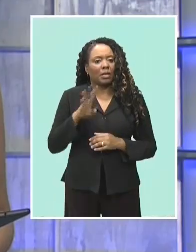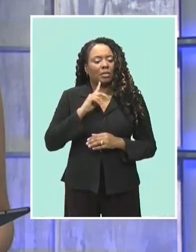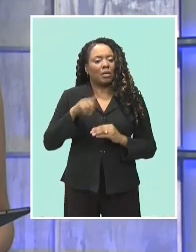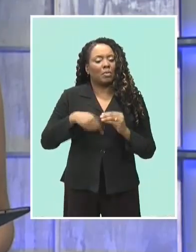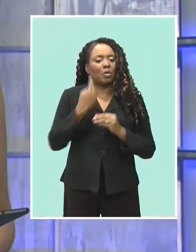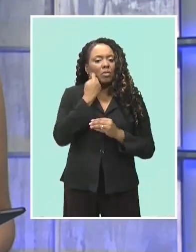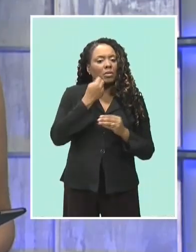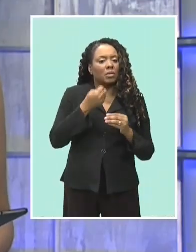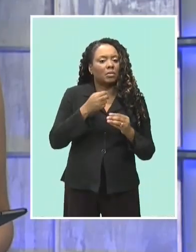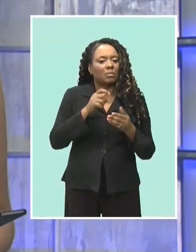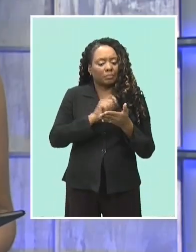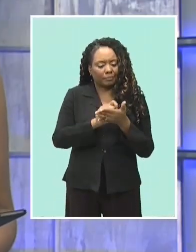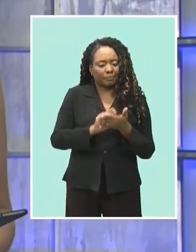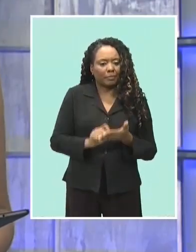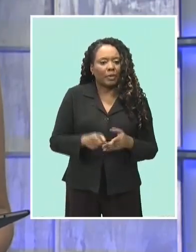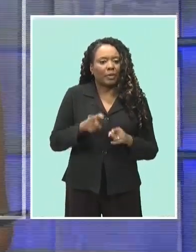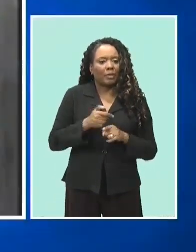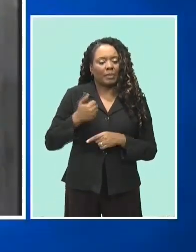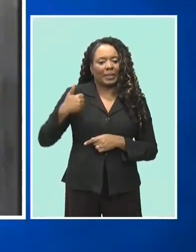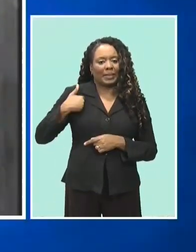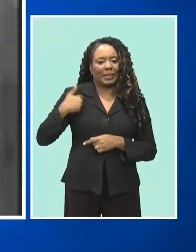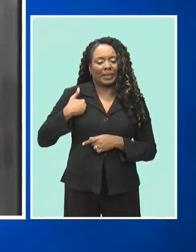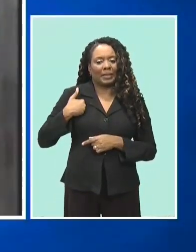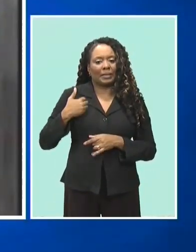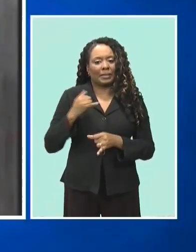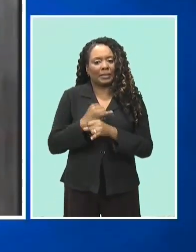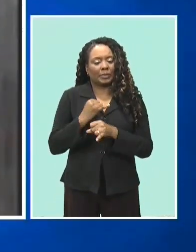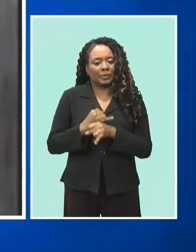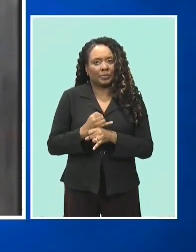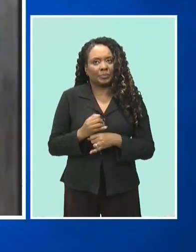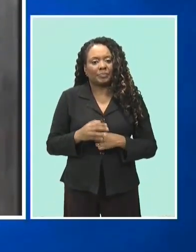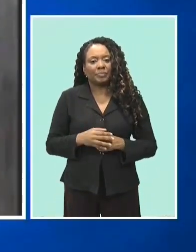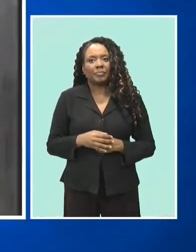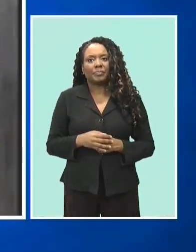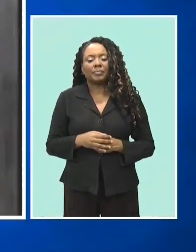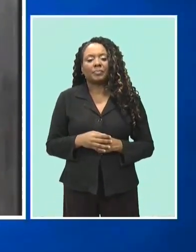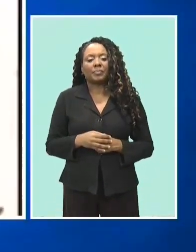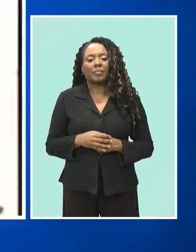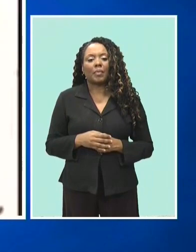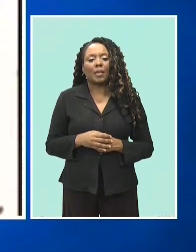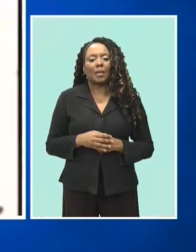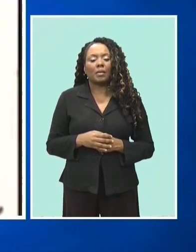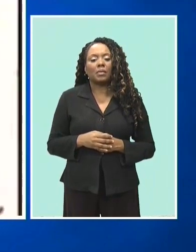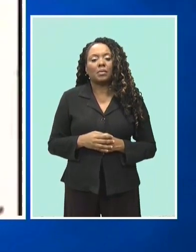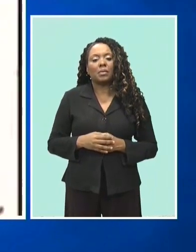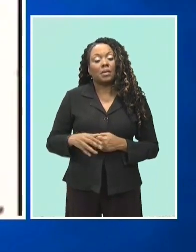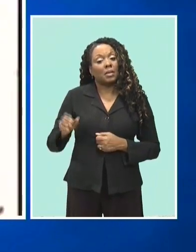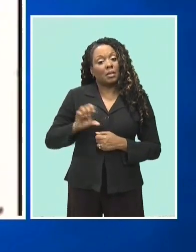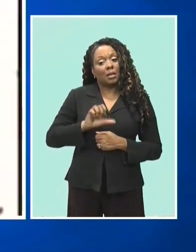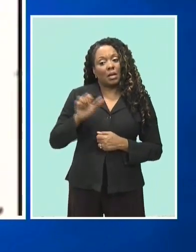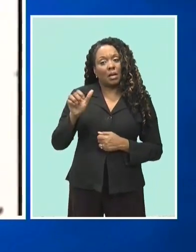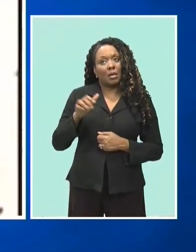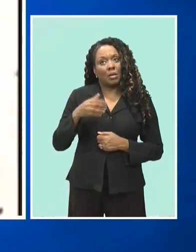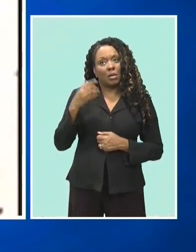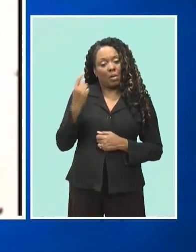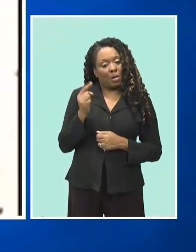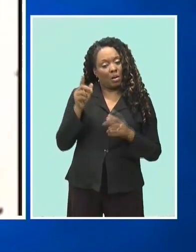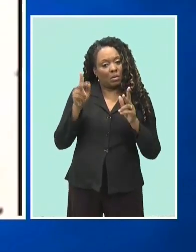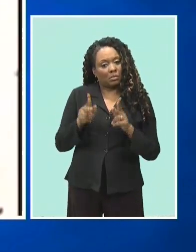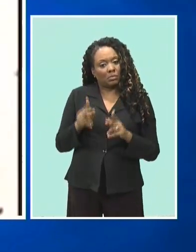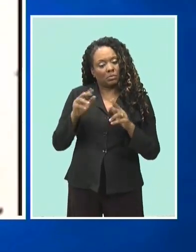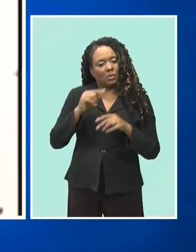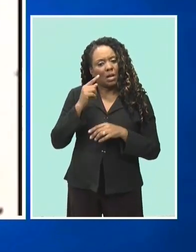Institute of Actuaries. The report revealed that the external actuary of CLICO, Paul Ngai, pleaded guilty to